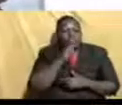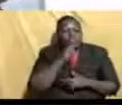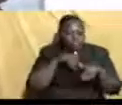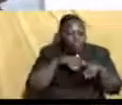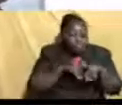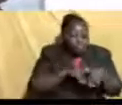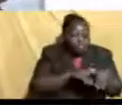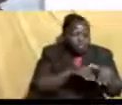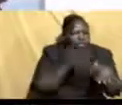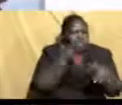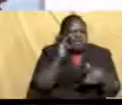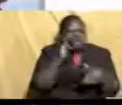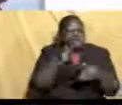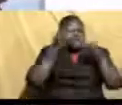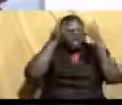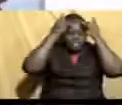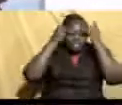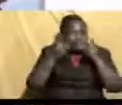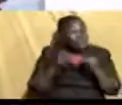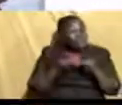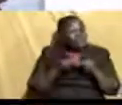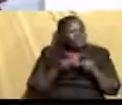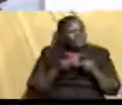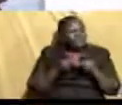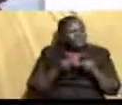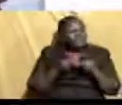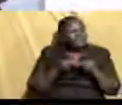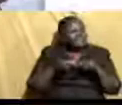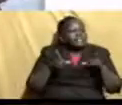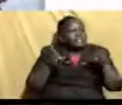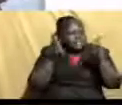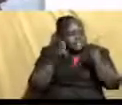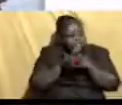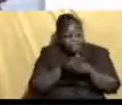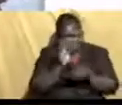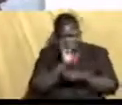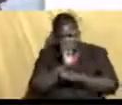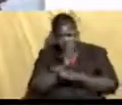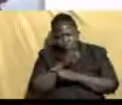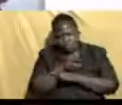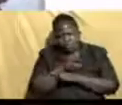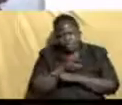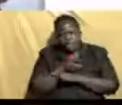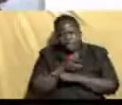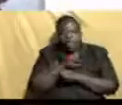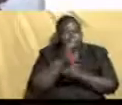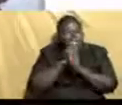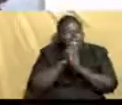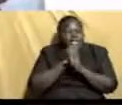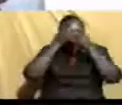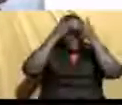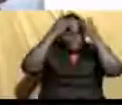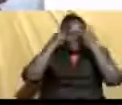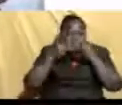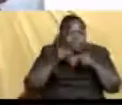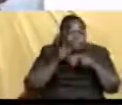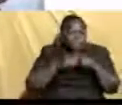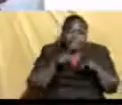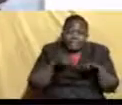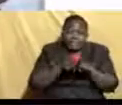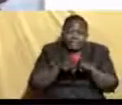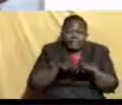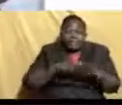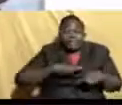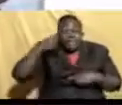in Biwott and the other decision, and it looked at its facts and made its decision validly. However, the High Court